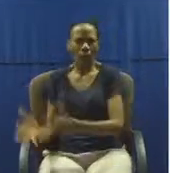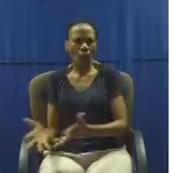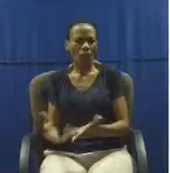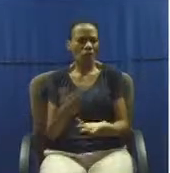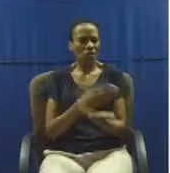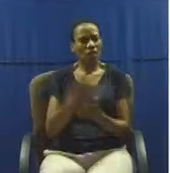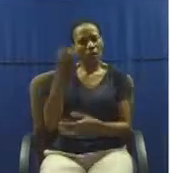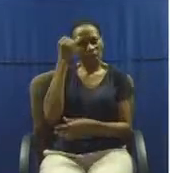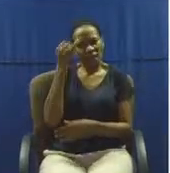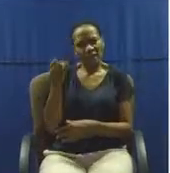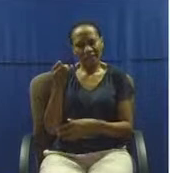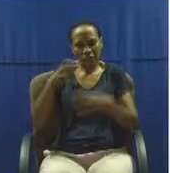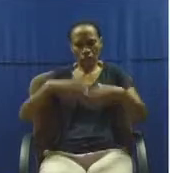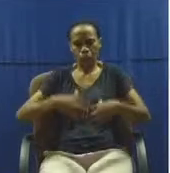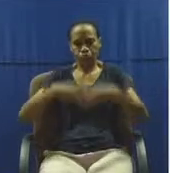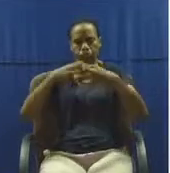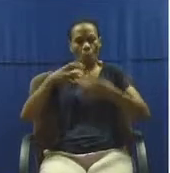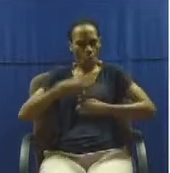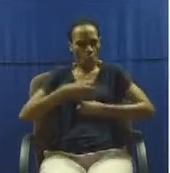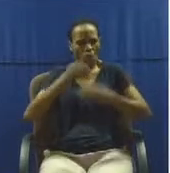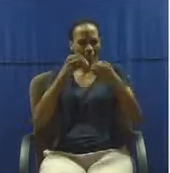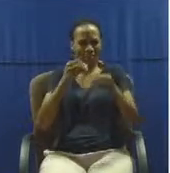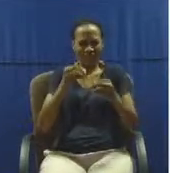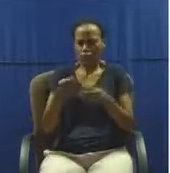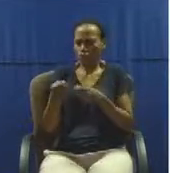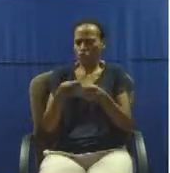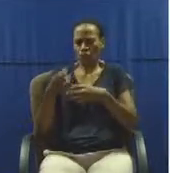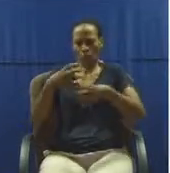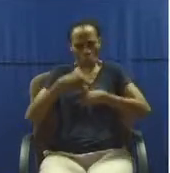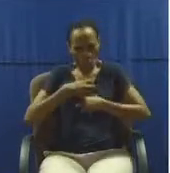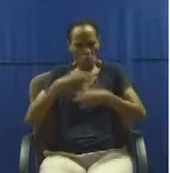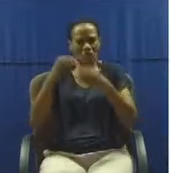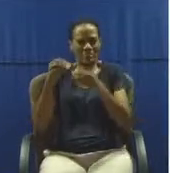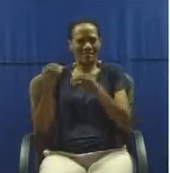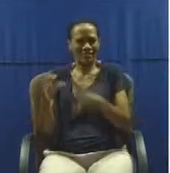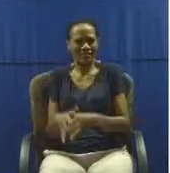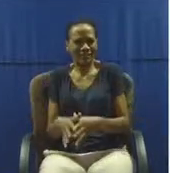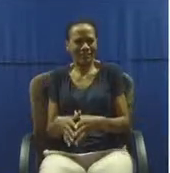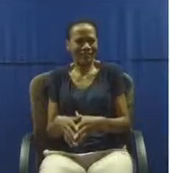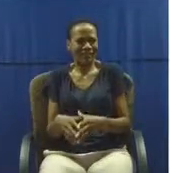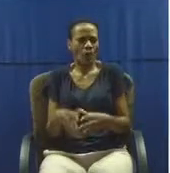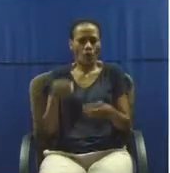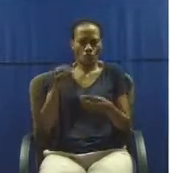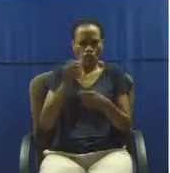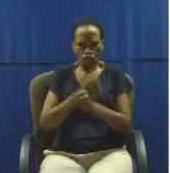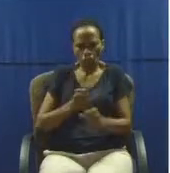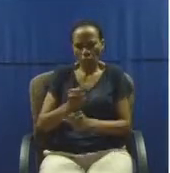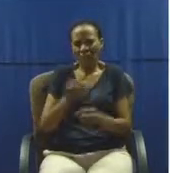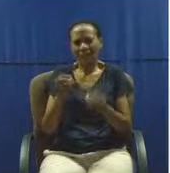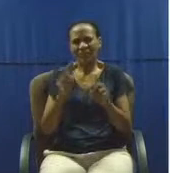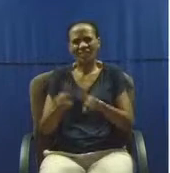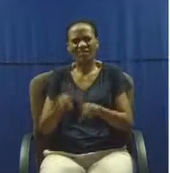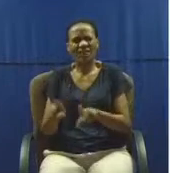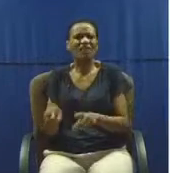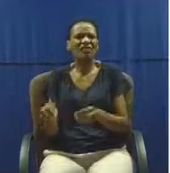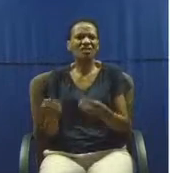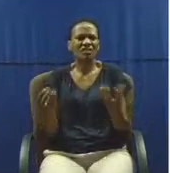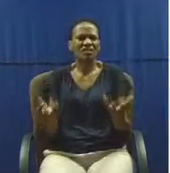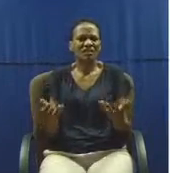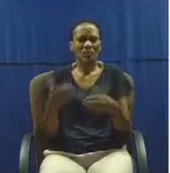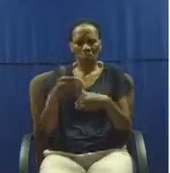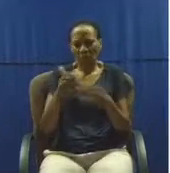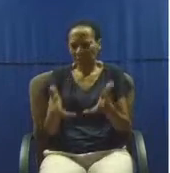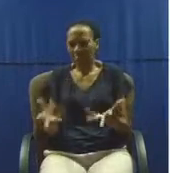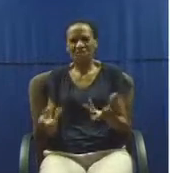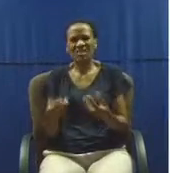about starting businesses, running businesses, creating products, and providing